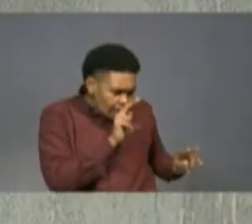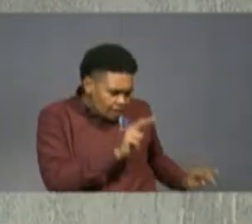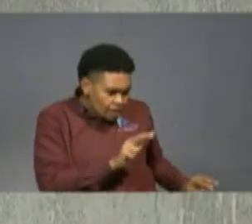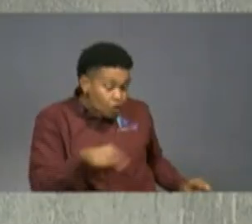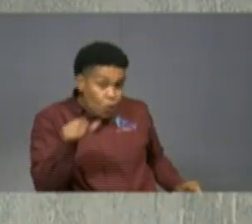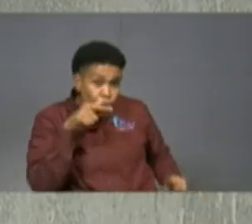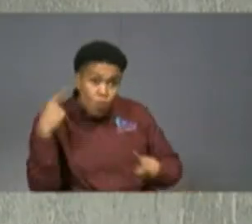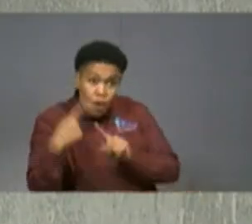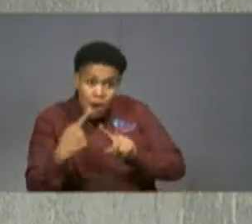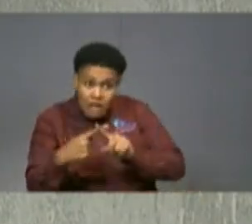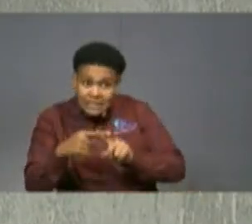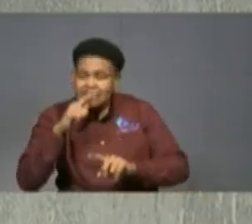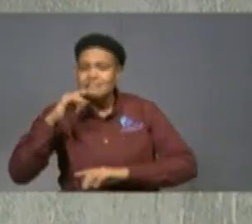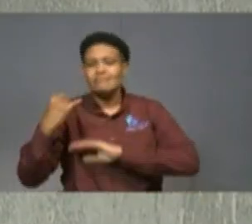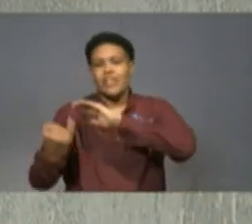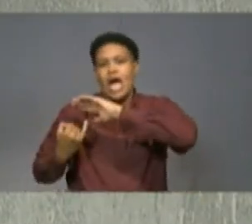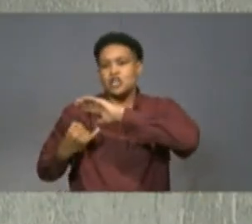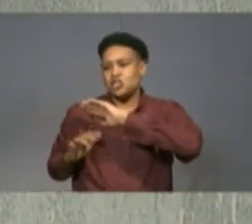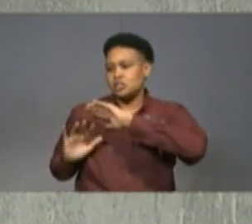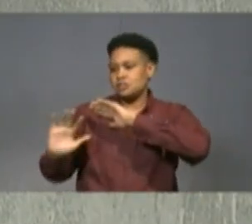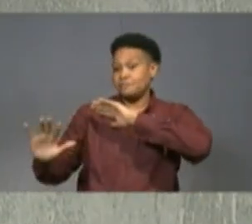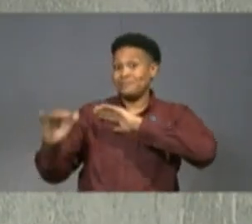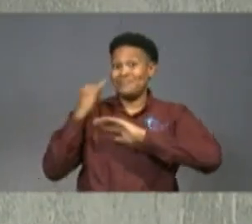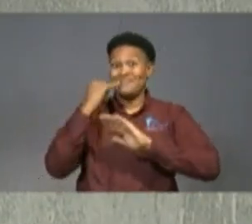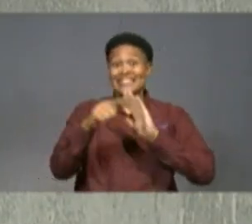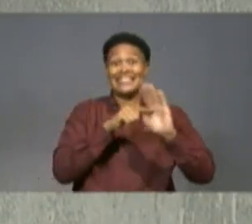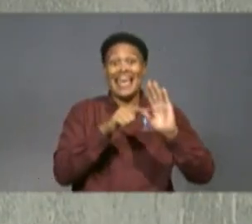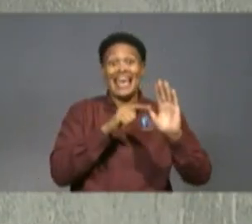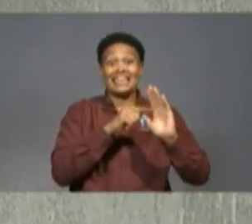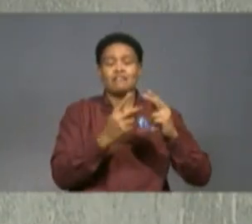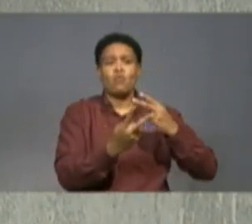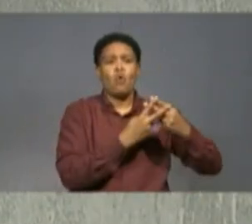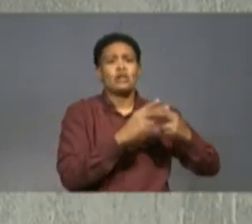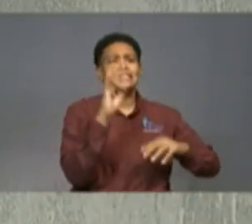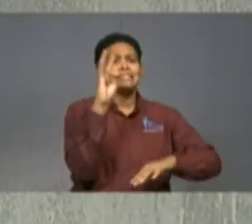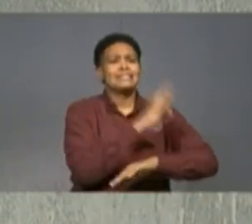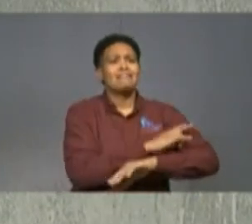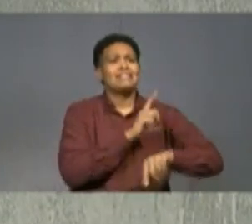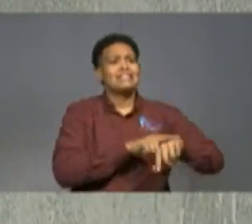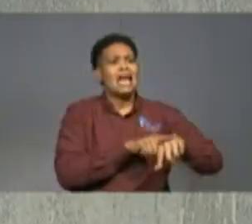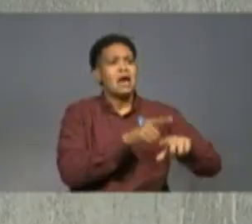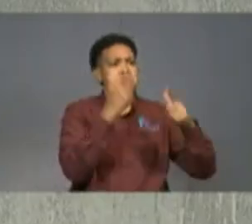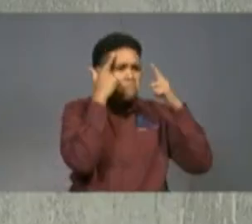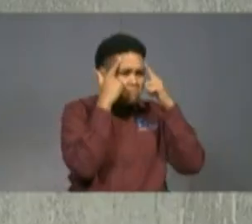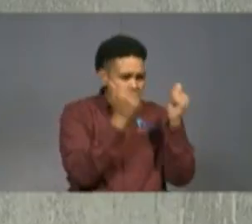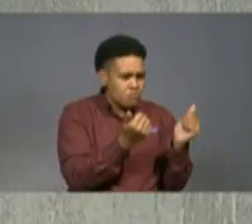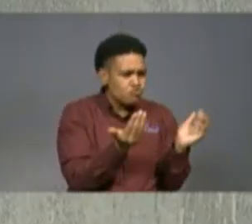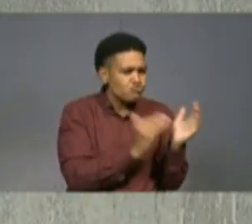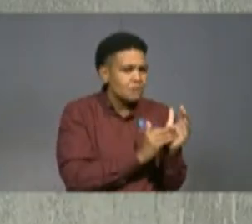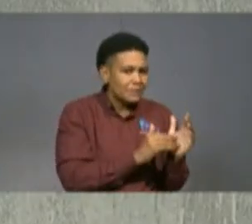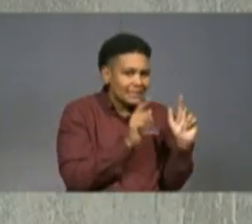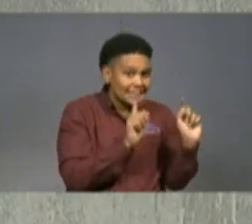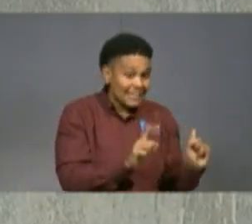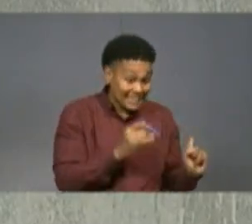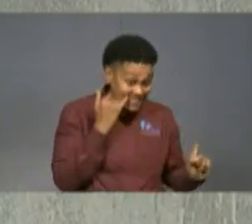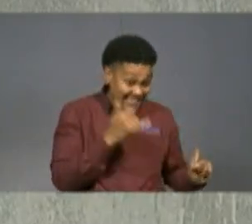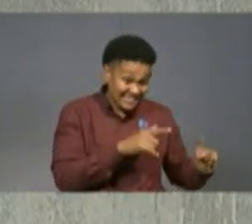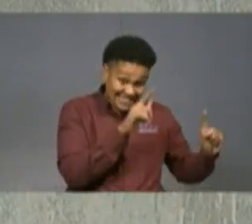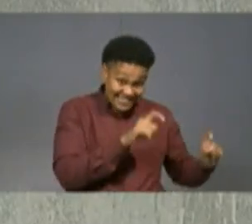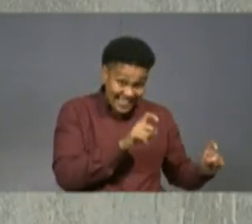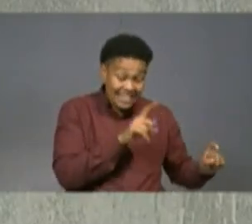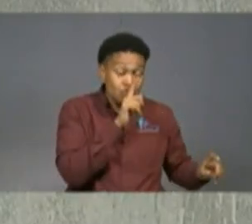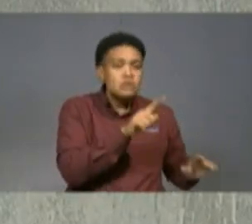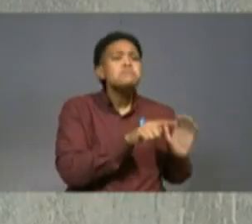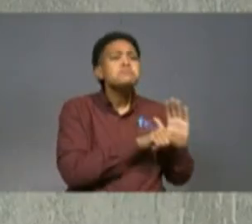into isolation. If you're negative when you go into quarantine, in 7 days' time, you'll be able to get a repeat test. If that test comes